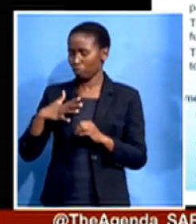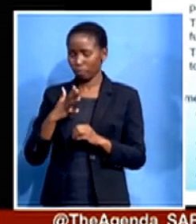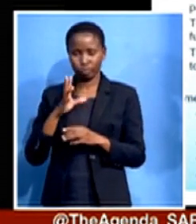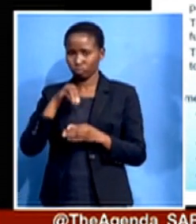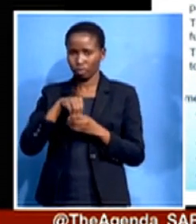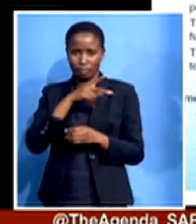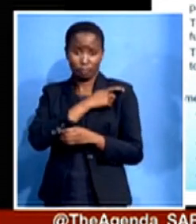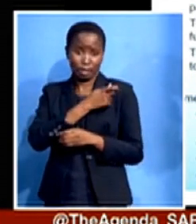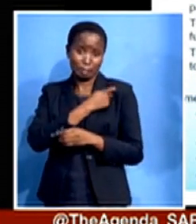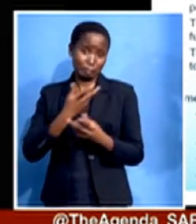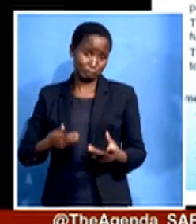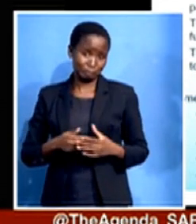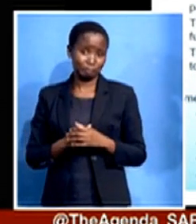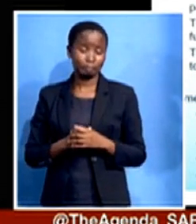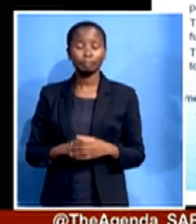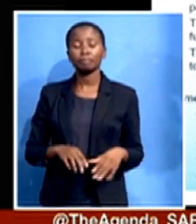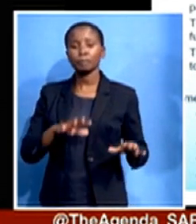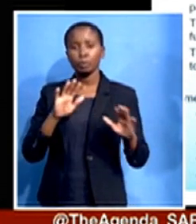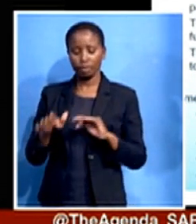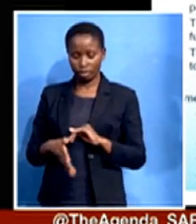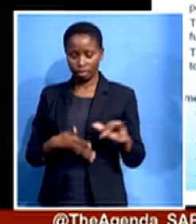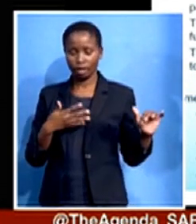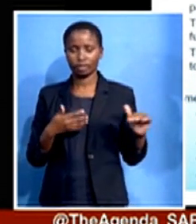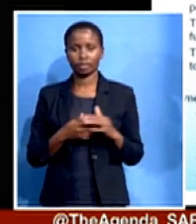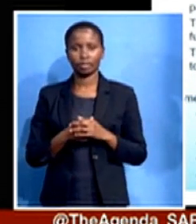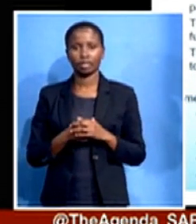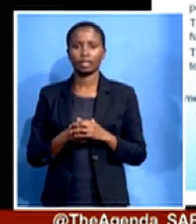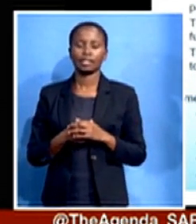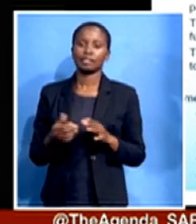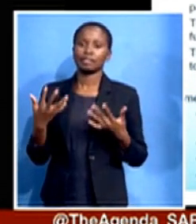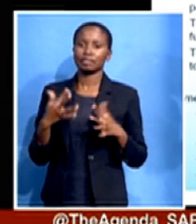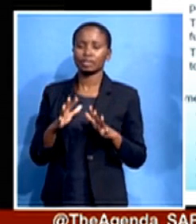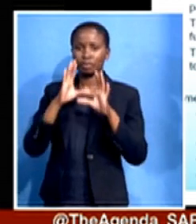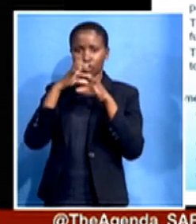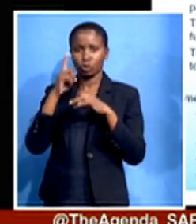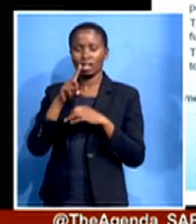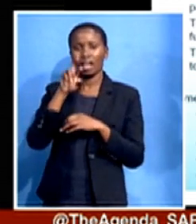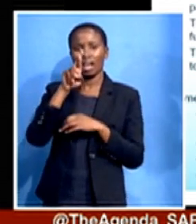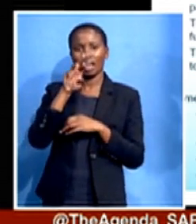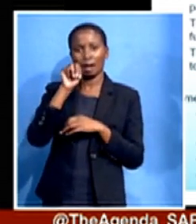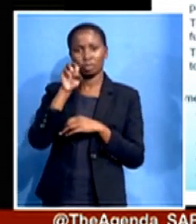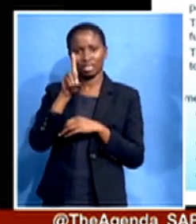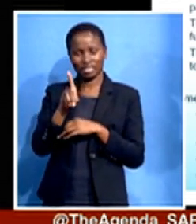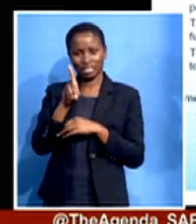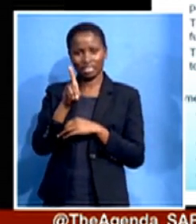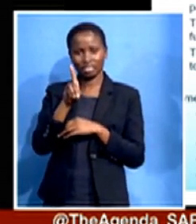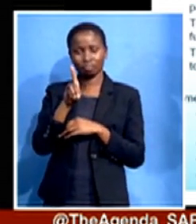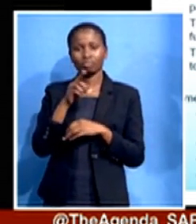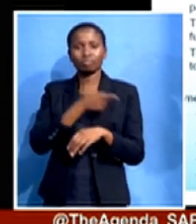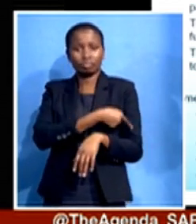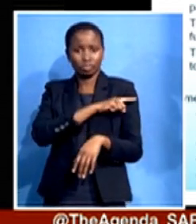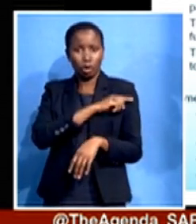We also have been looking at other R&D capacity that exists within the system. Now, there are